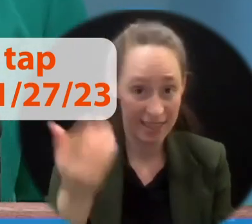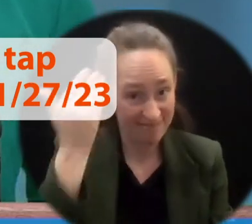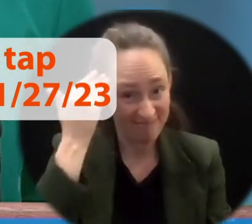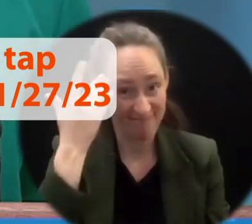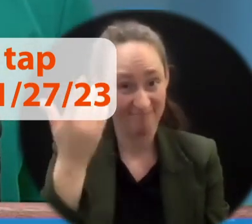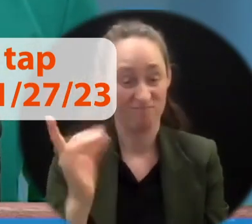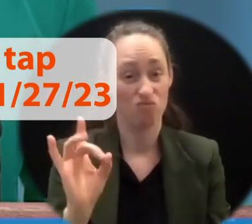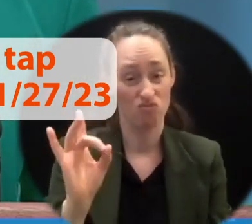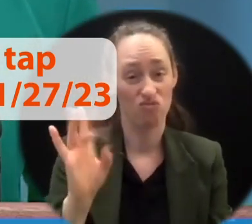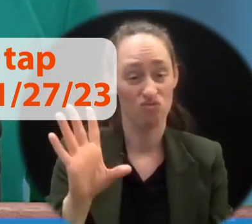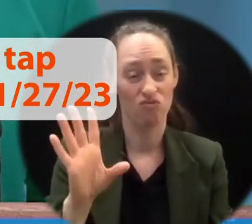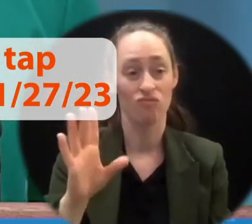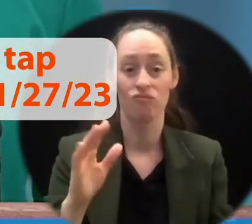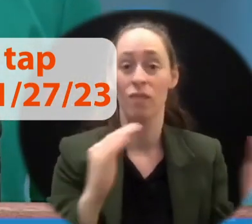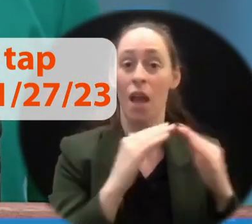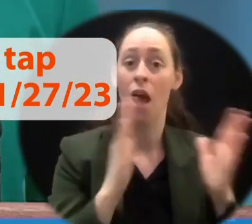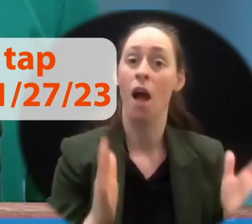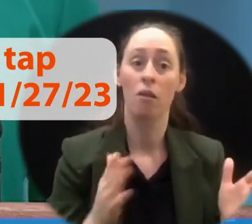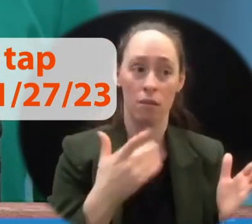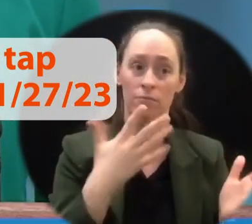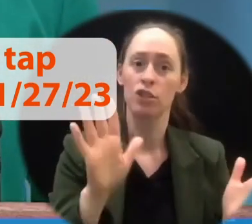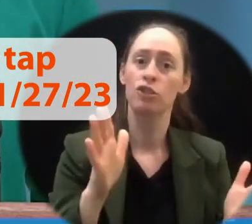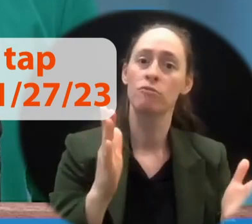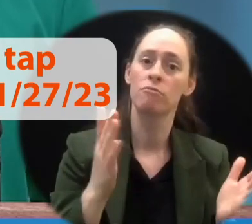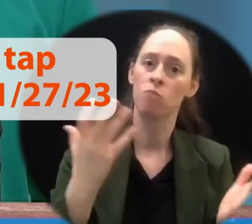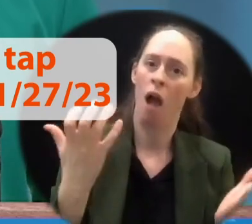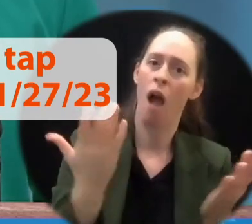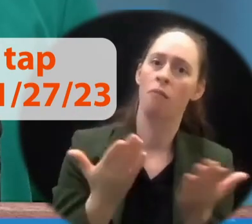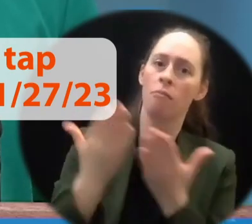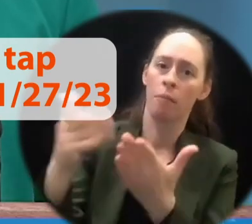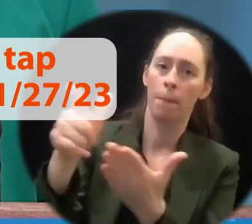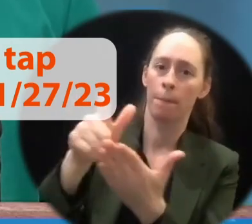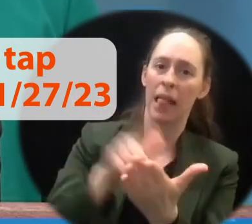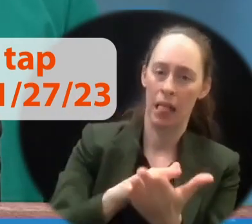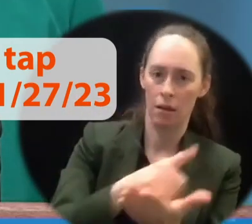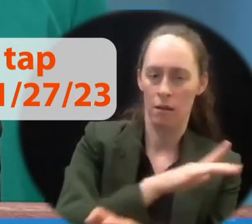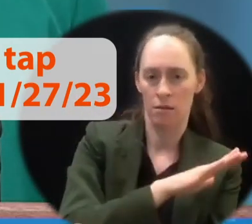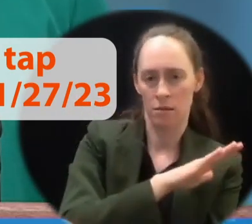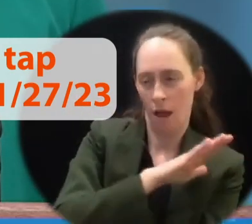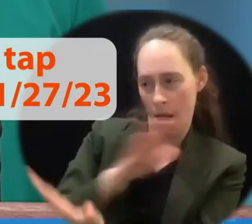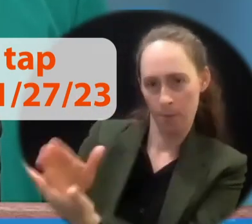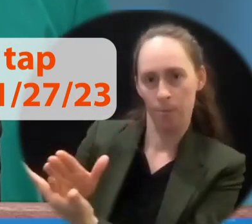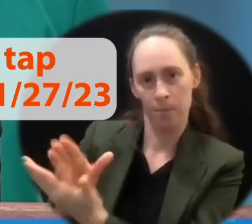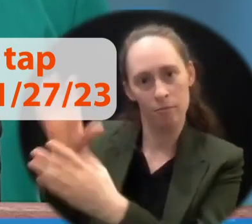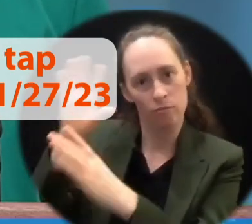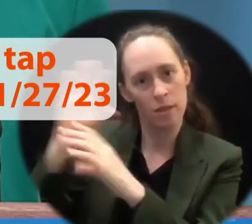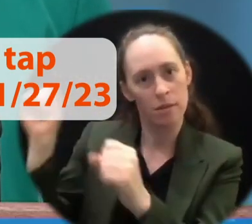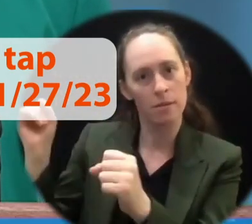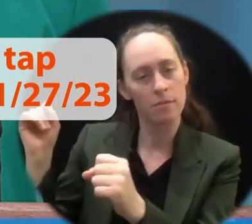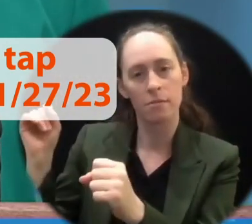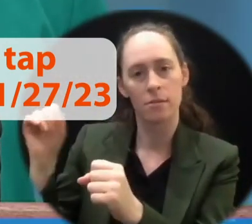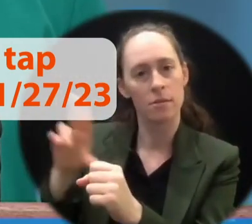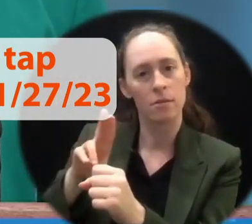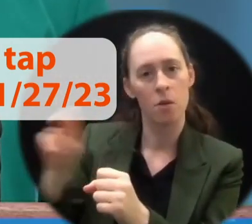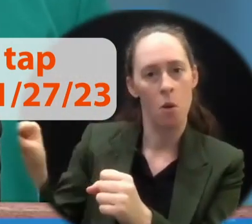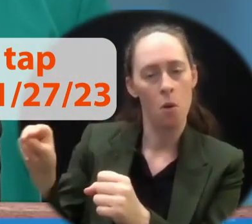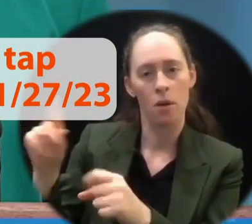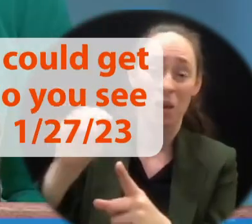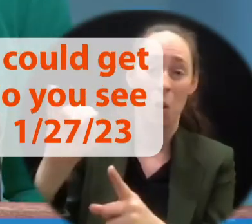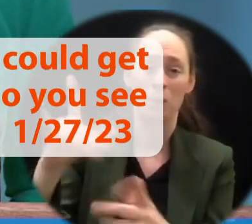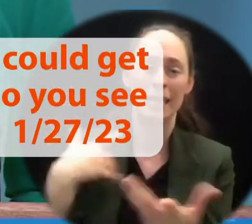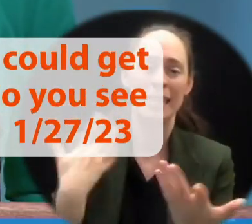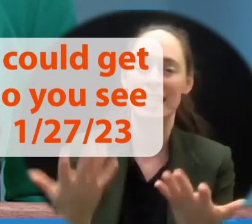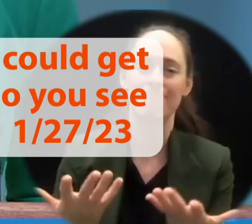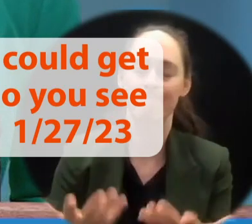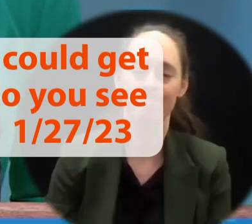forward in trying to stop the president for doing everything that he can to lower cost. And so we're doing the opposite.